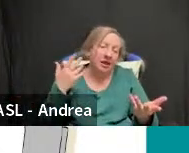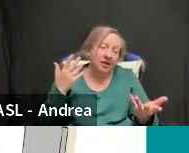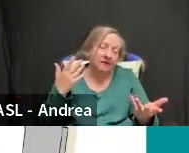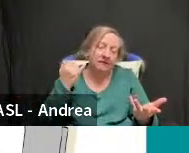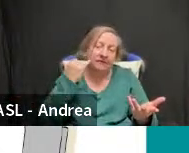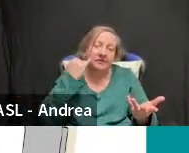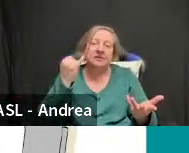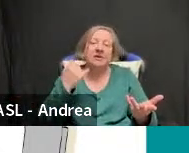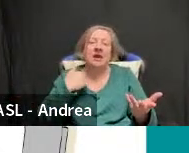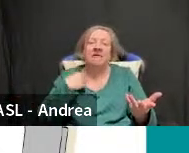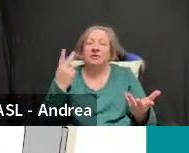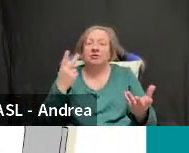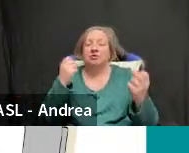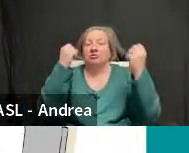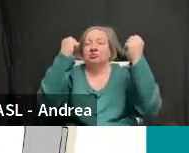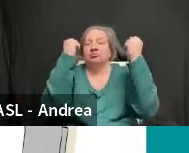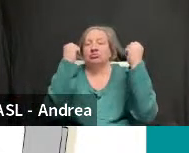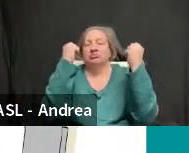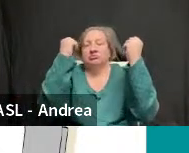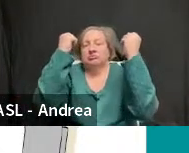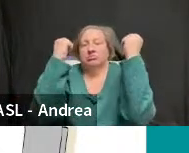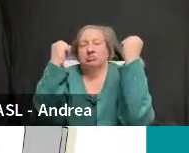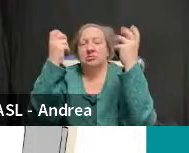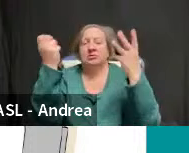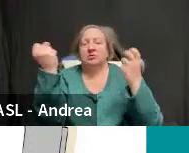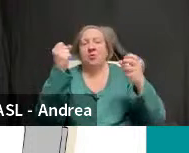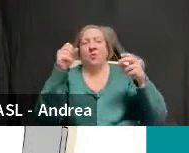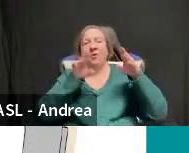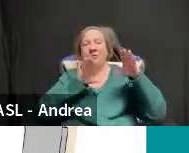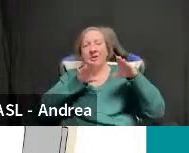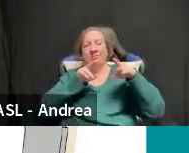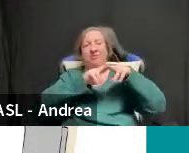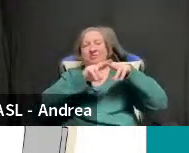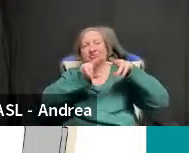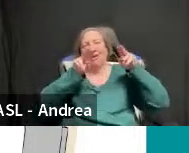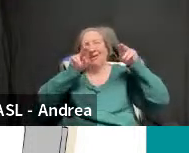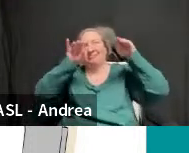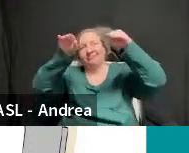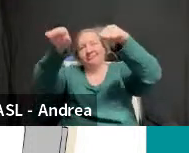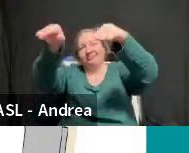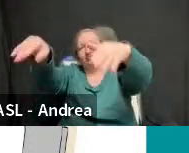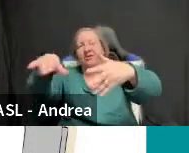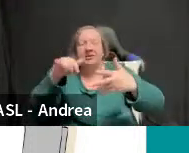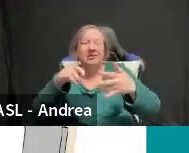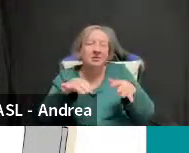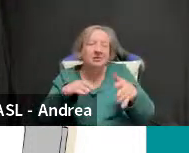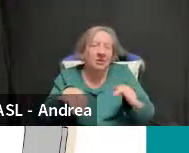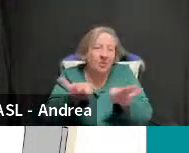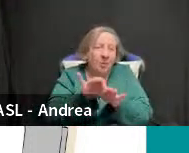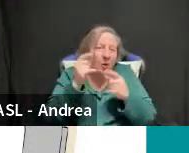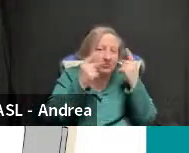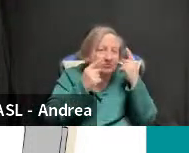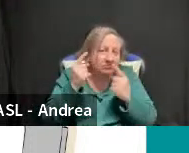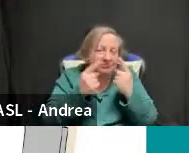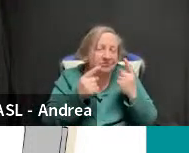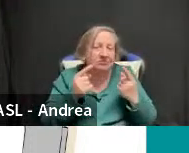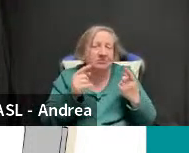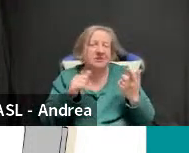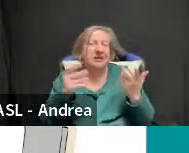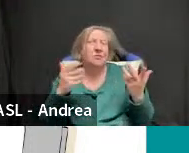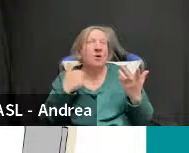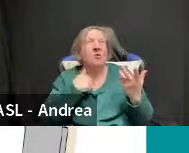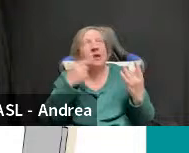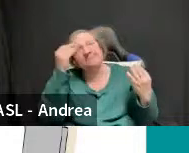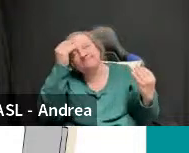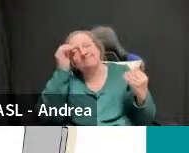2 columns to hold it up. So, these are sort of secondary considerations. They're important, but they're just the things we're sort of